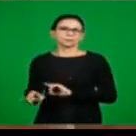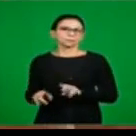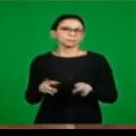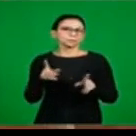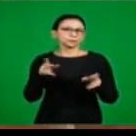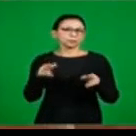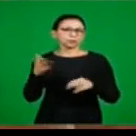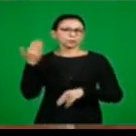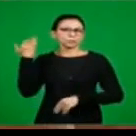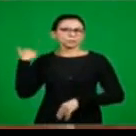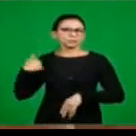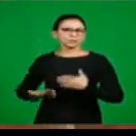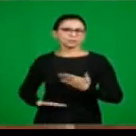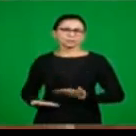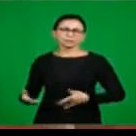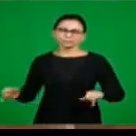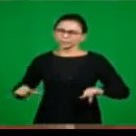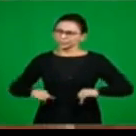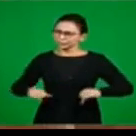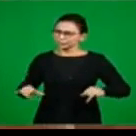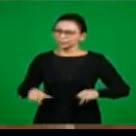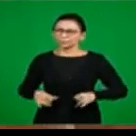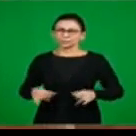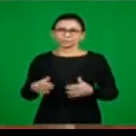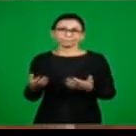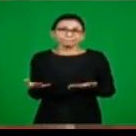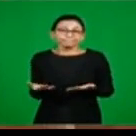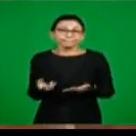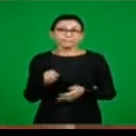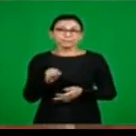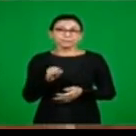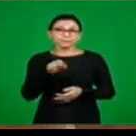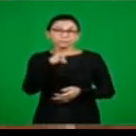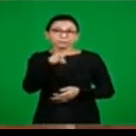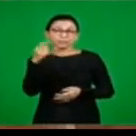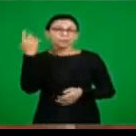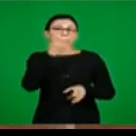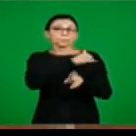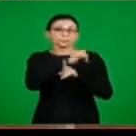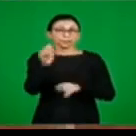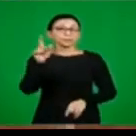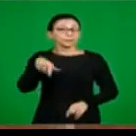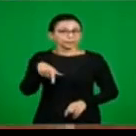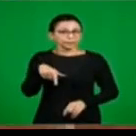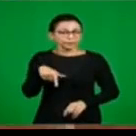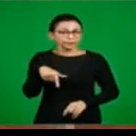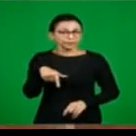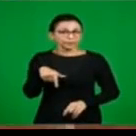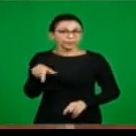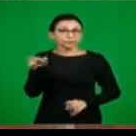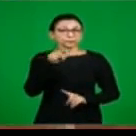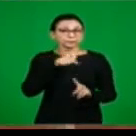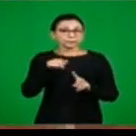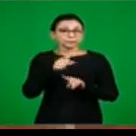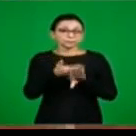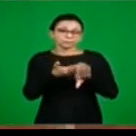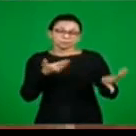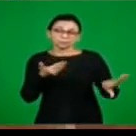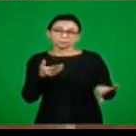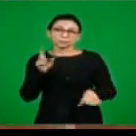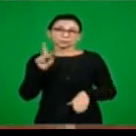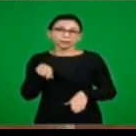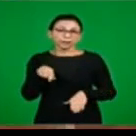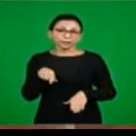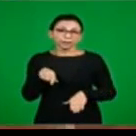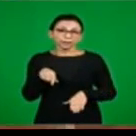past. So if you're a prophet and you're a saint, you're holy. There's no other alternative. You are not going to